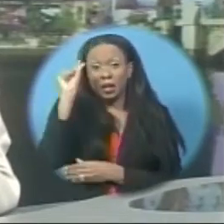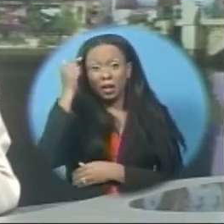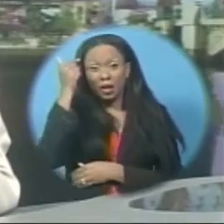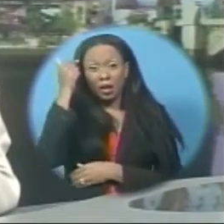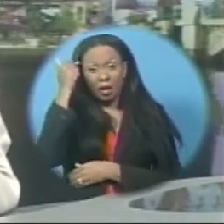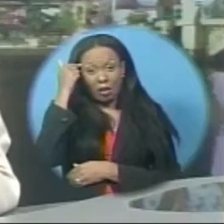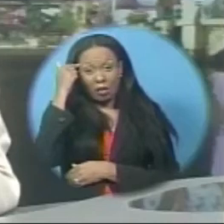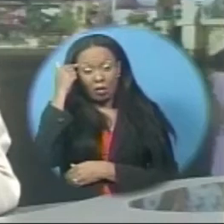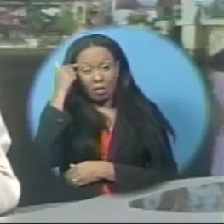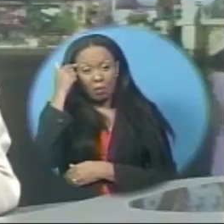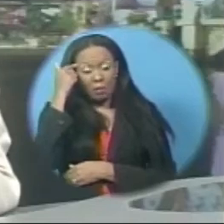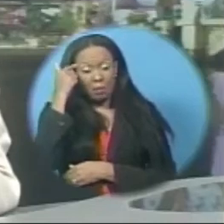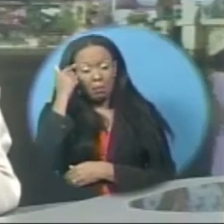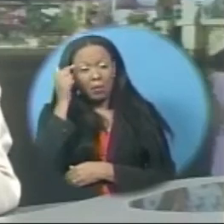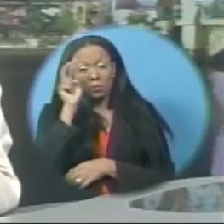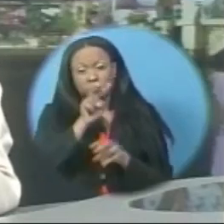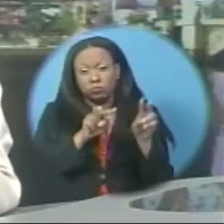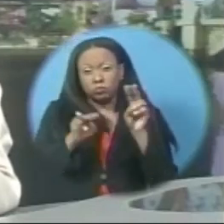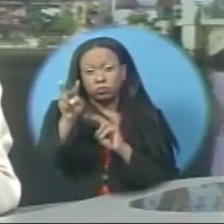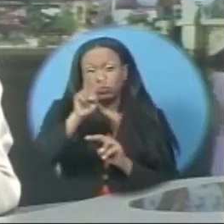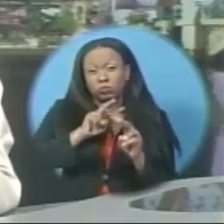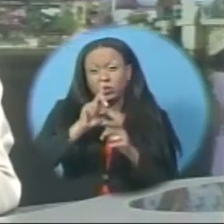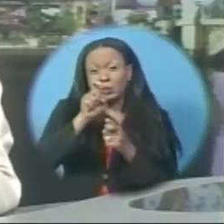a number of state companies for major